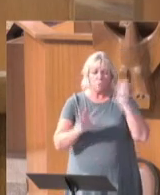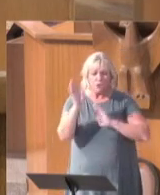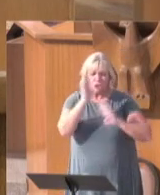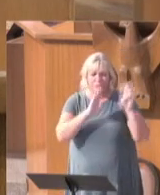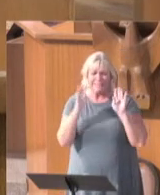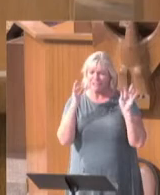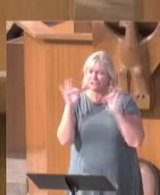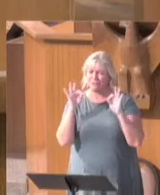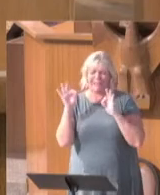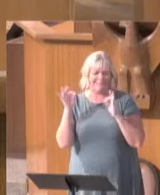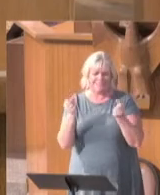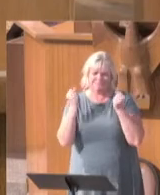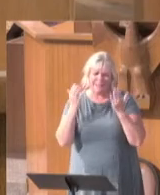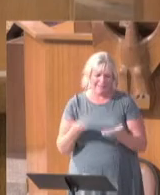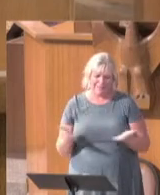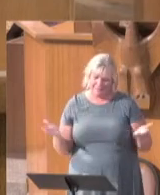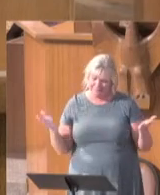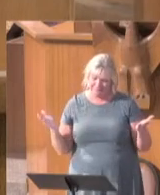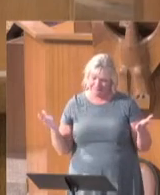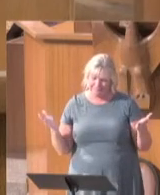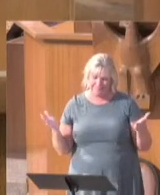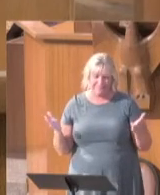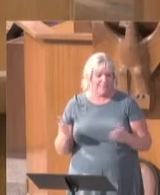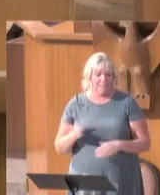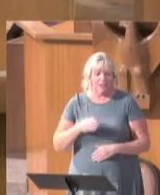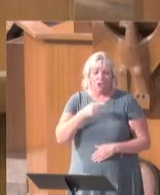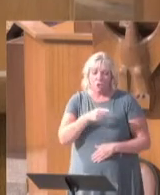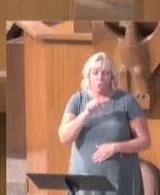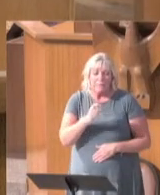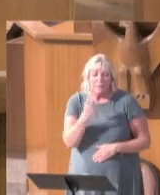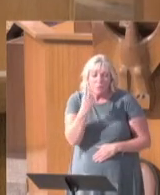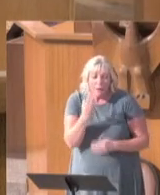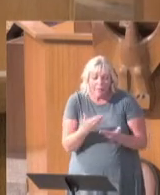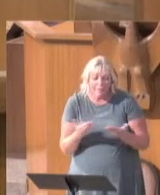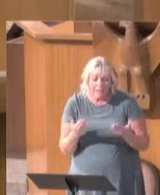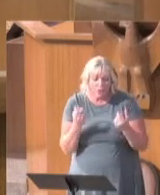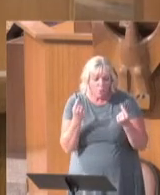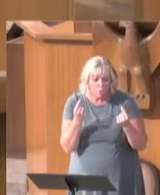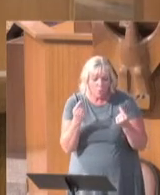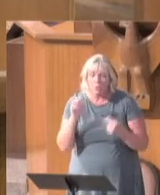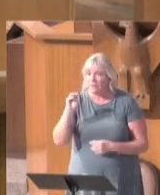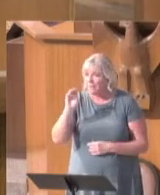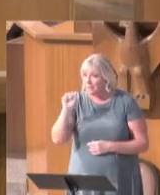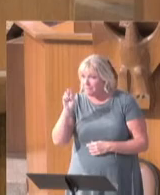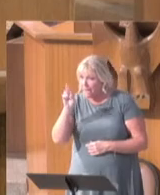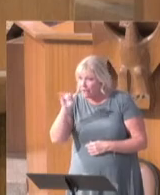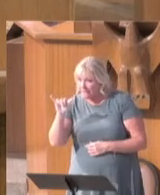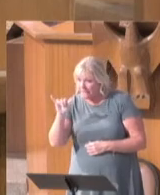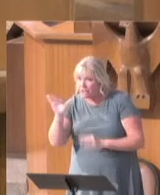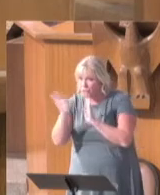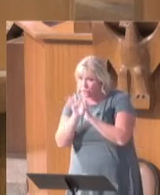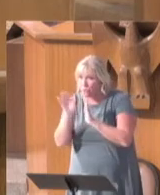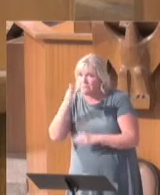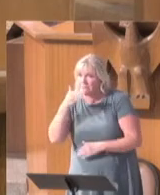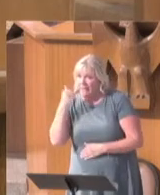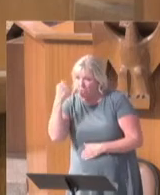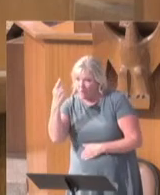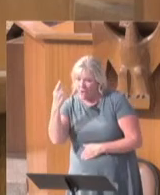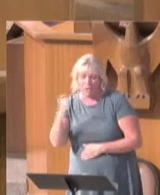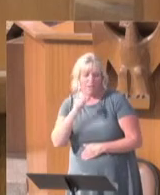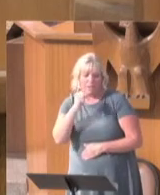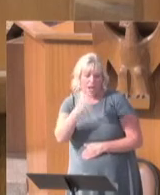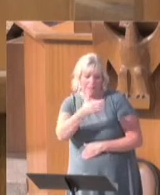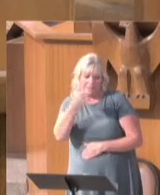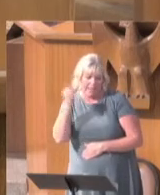and distracted by many things. There is need of only one thing. Mary has chosen the better part, which will not be